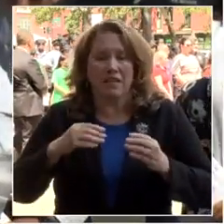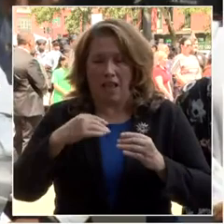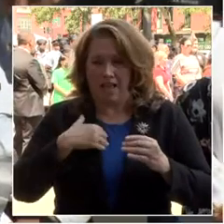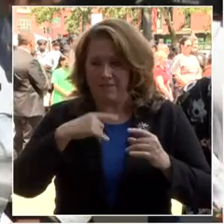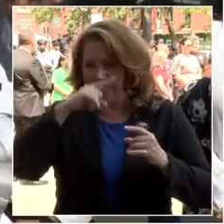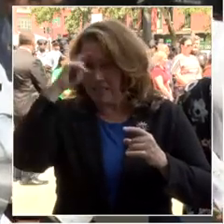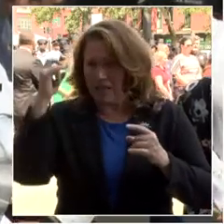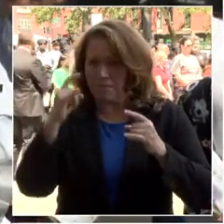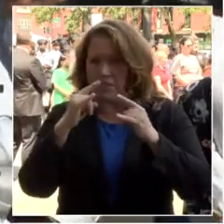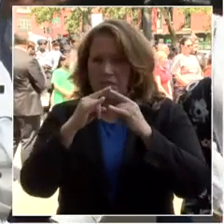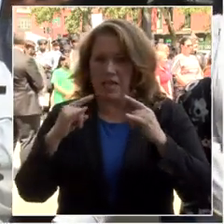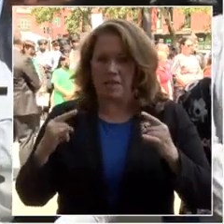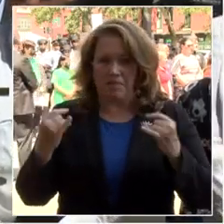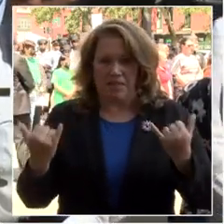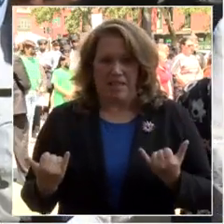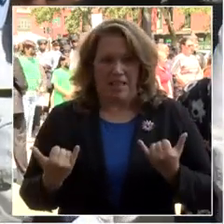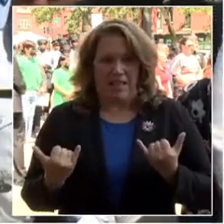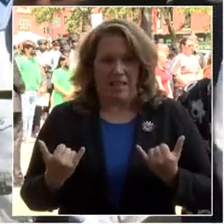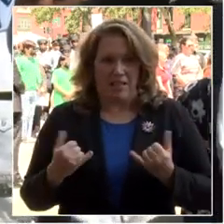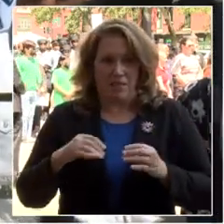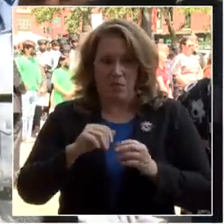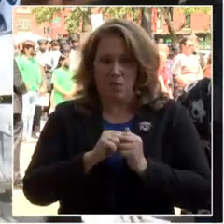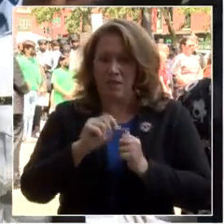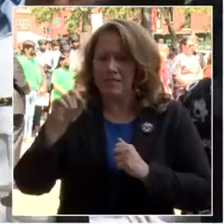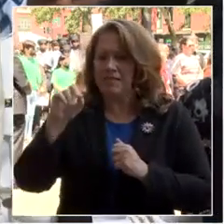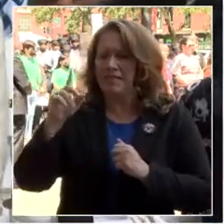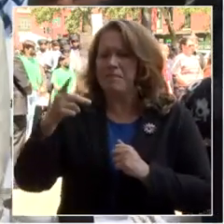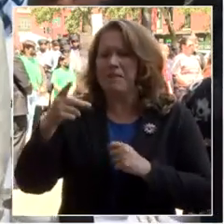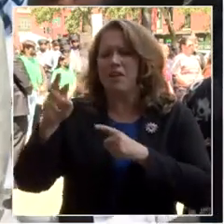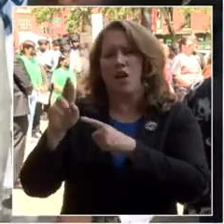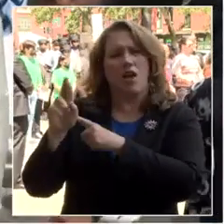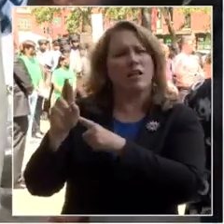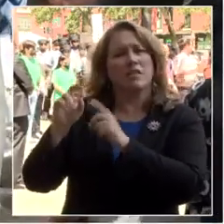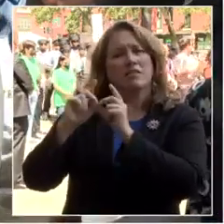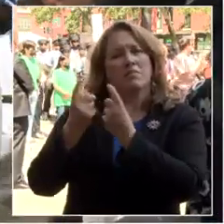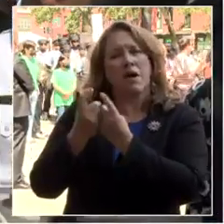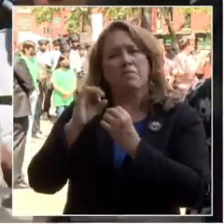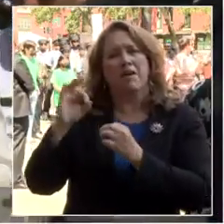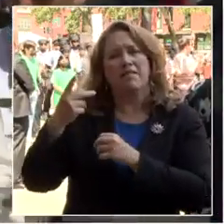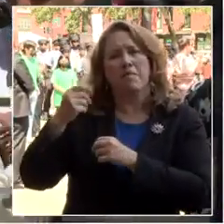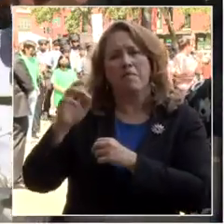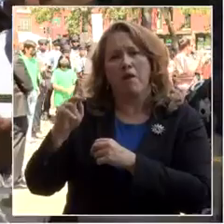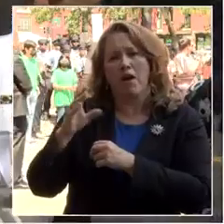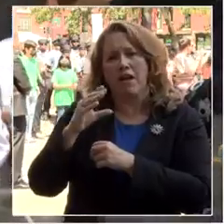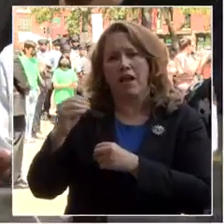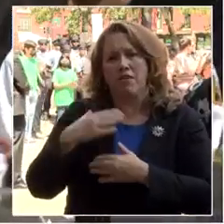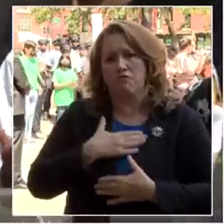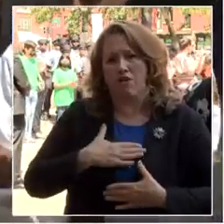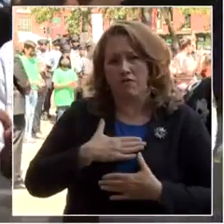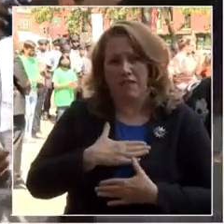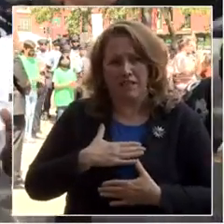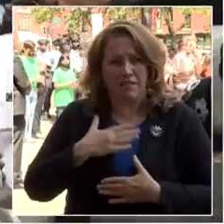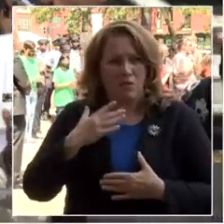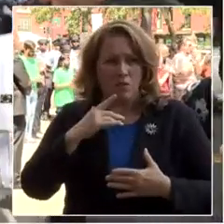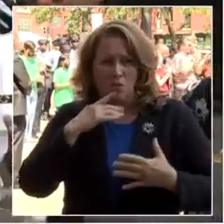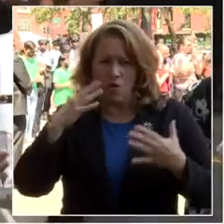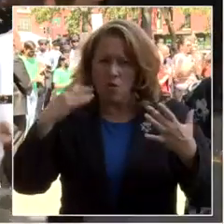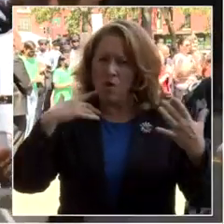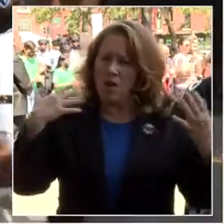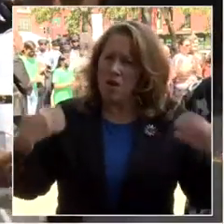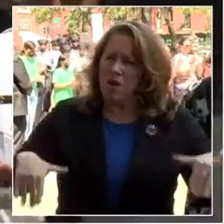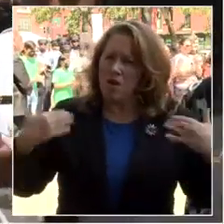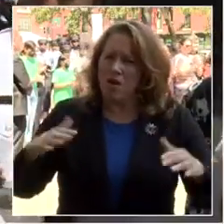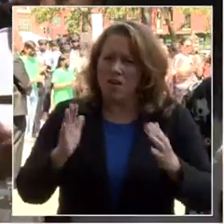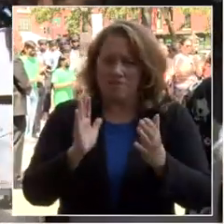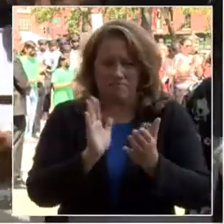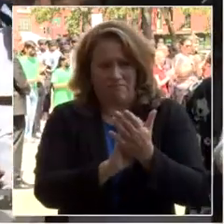now with the Department of Parks and Recreation. So let's give our DPR staff a big round of applause for getting